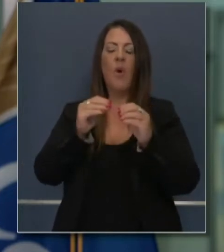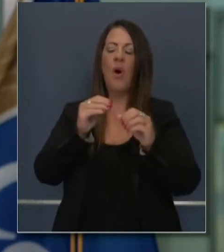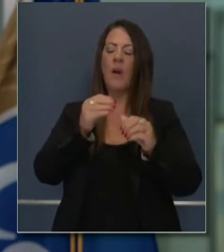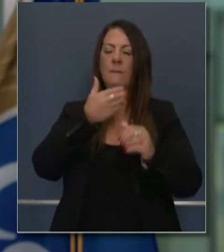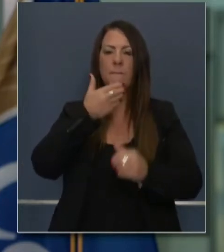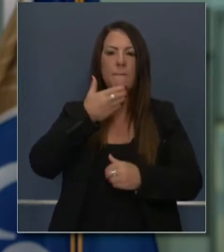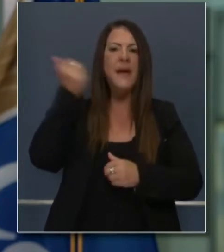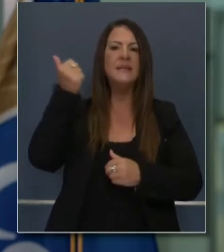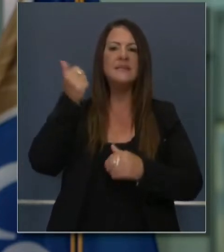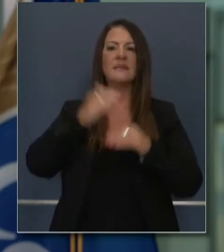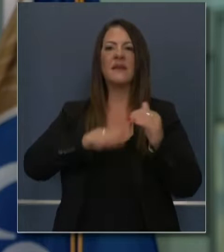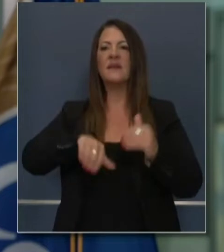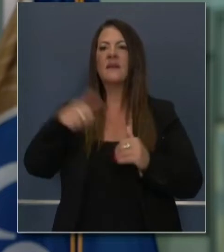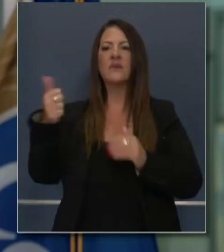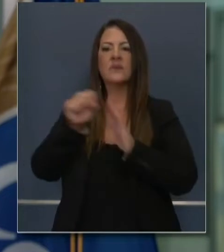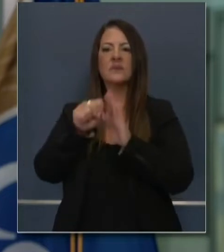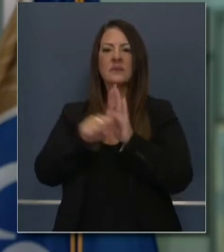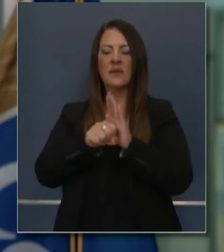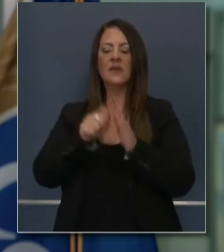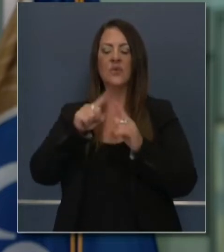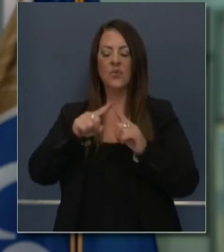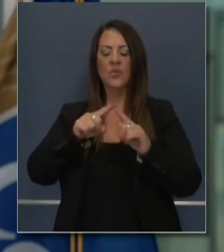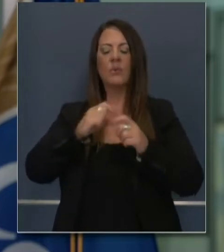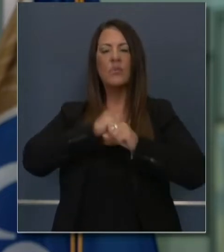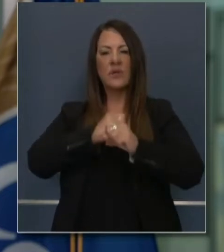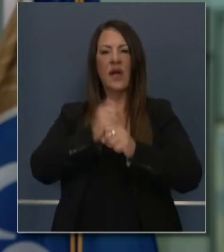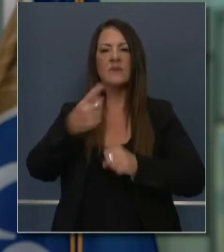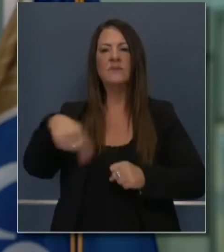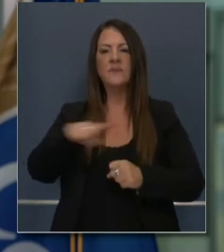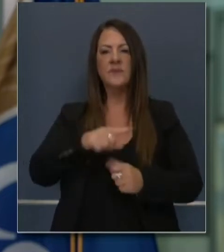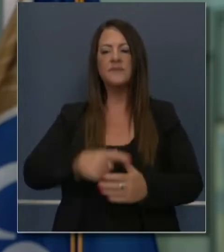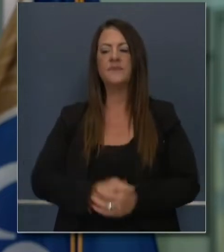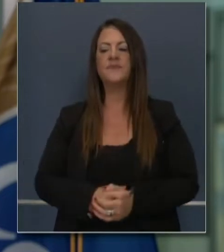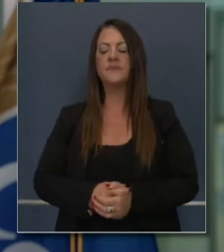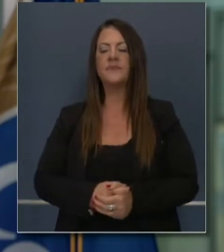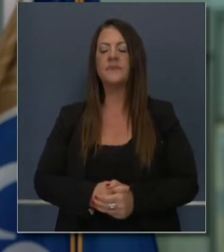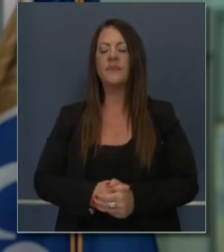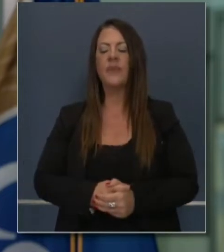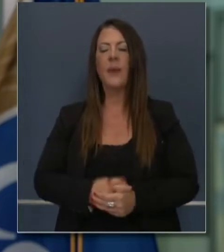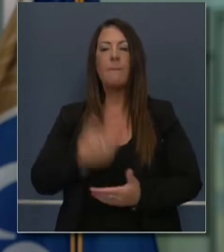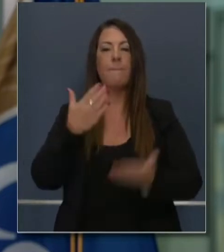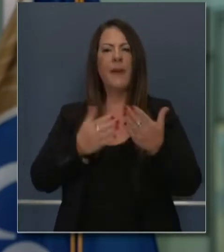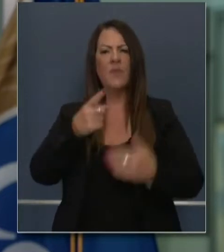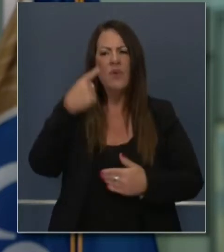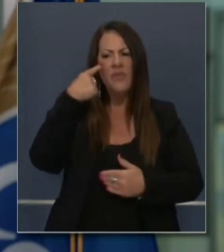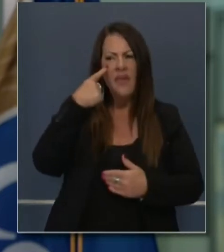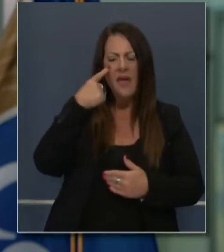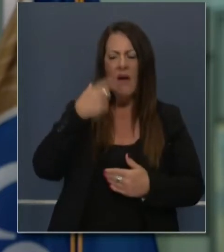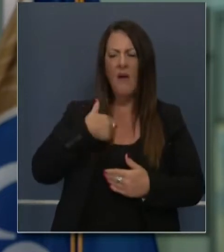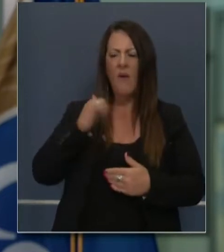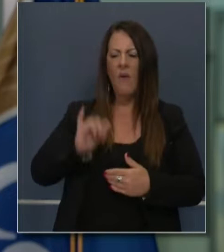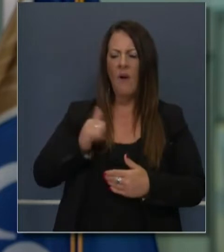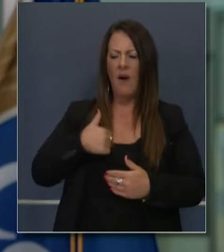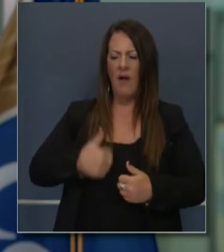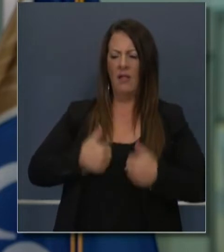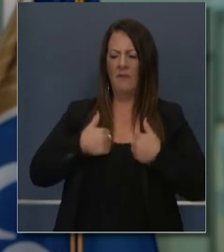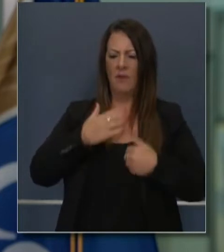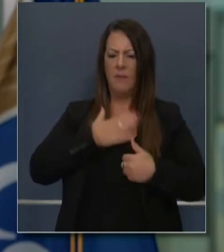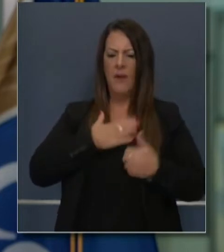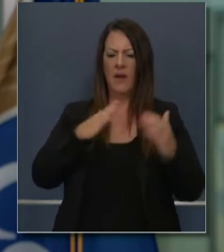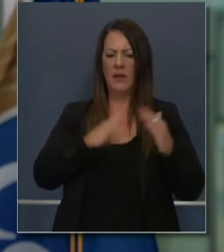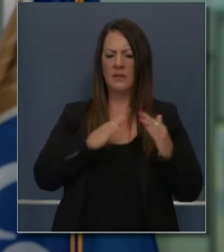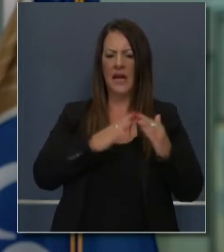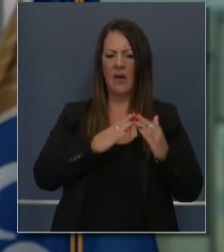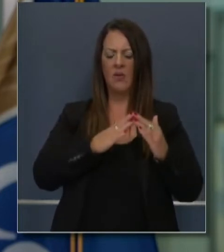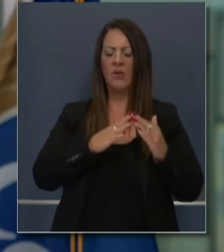any specific questions you have. And one of those questions, by the way, that you may have is, I live in a community. They actually go